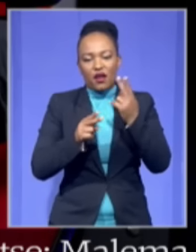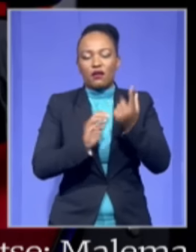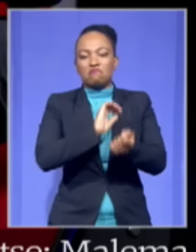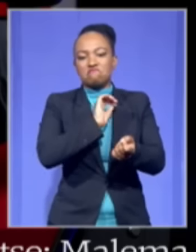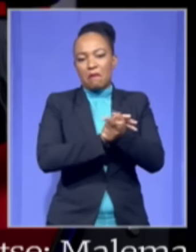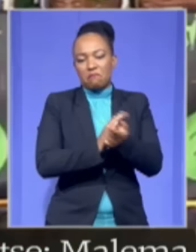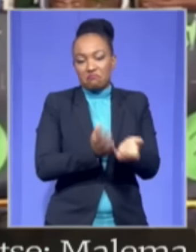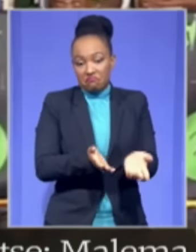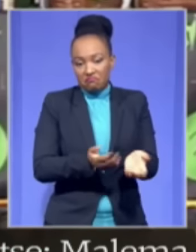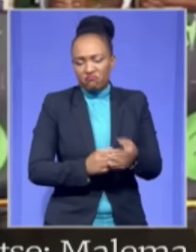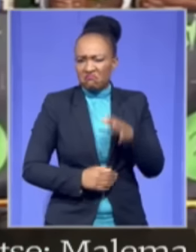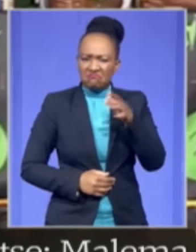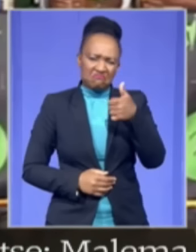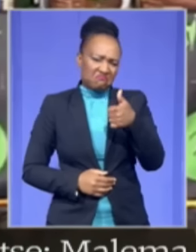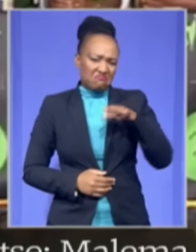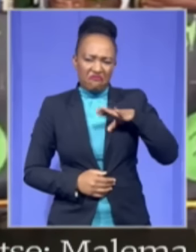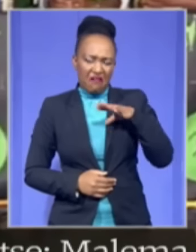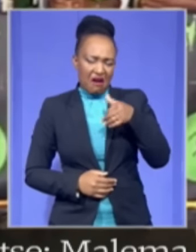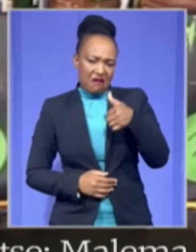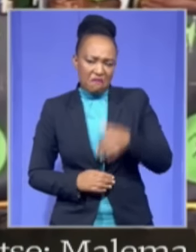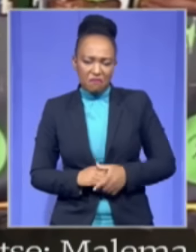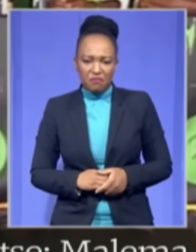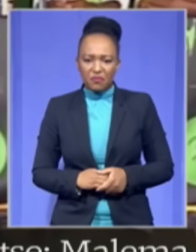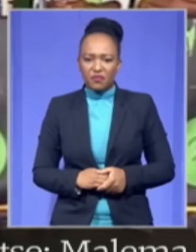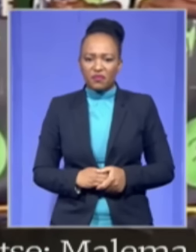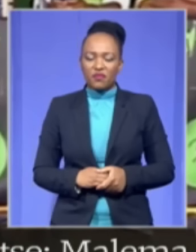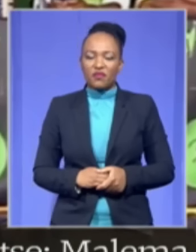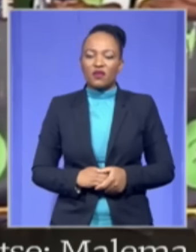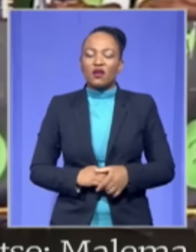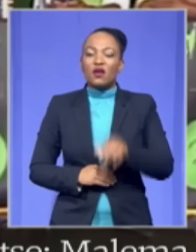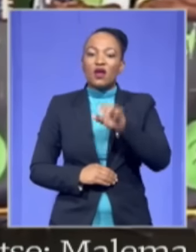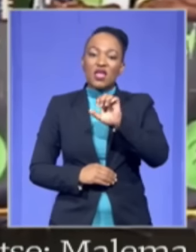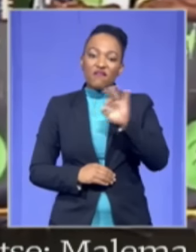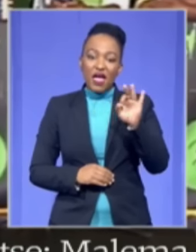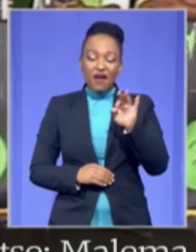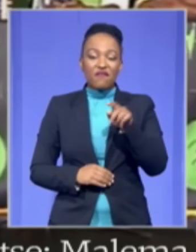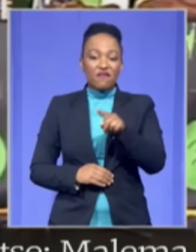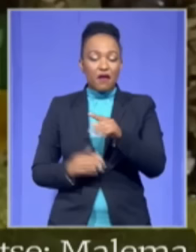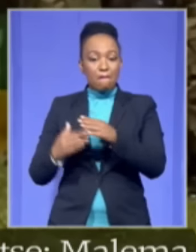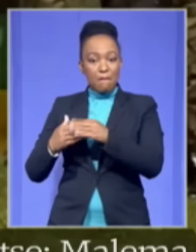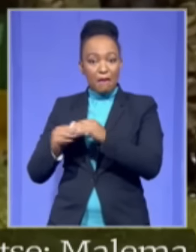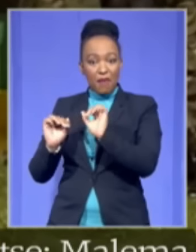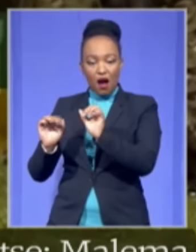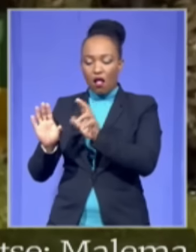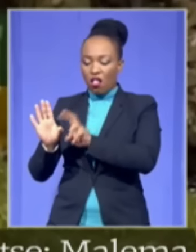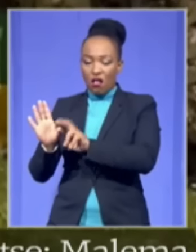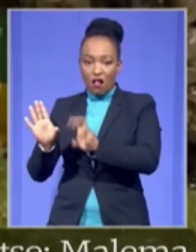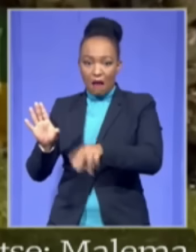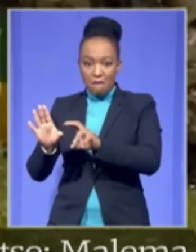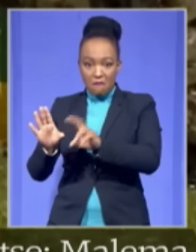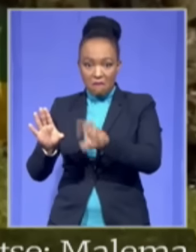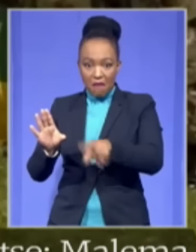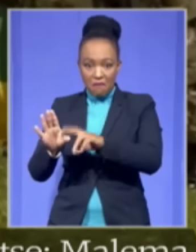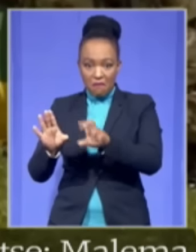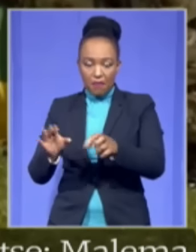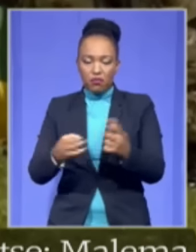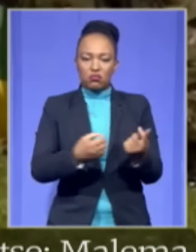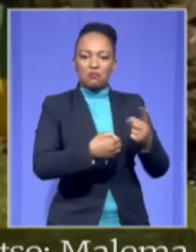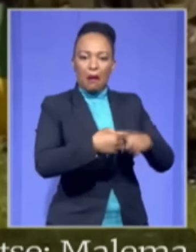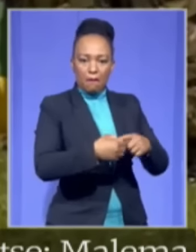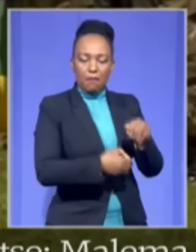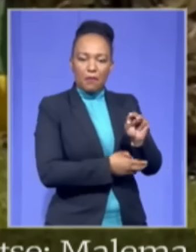and we're fine. EFF e ntse latlhegelwa ke maloko a le mmalwa a inyalantseng le MKP fa sa le lekoko